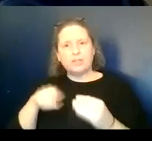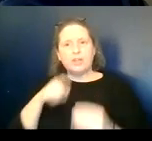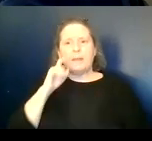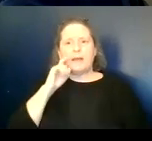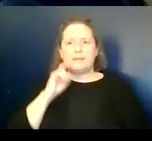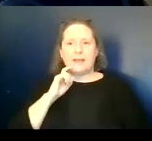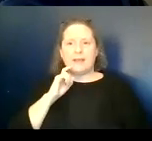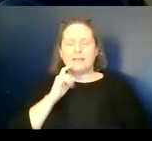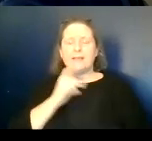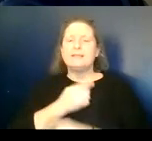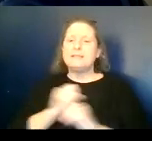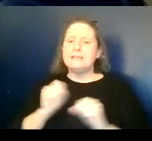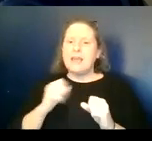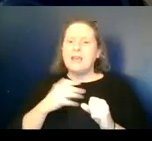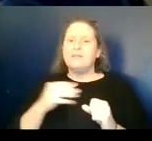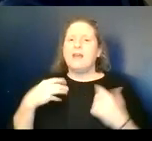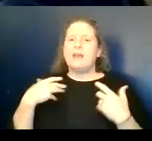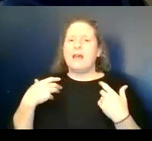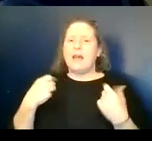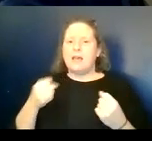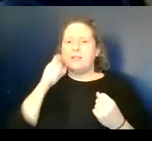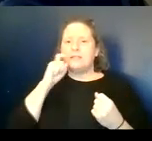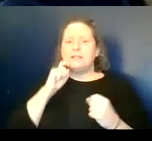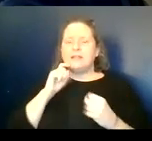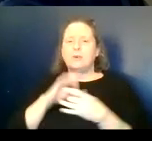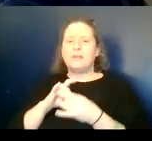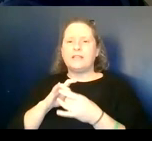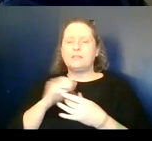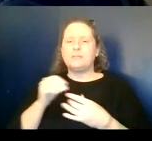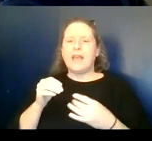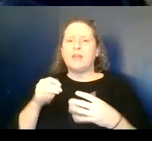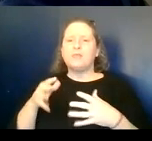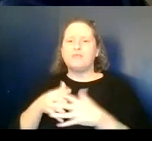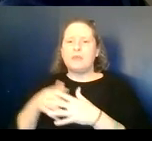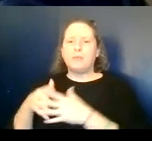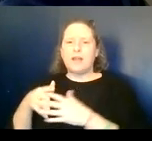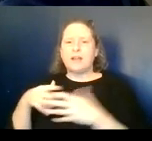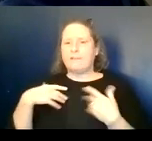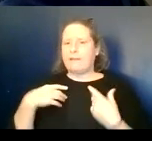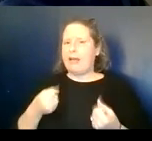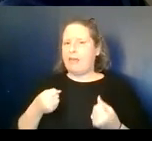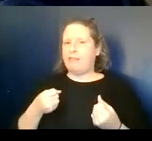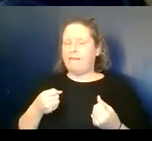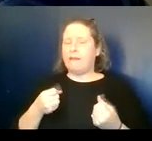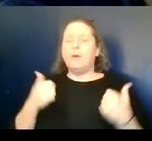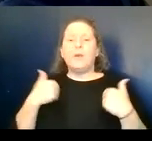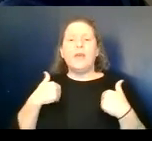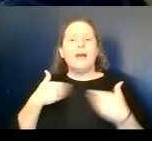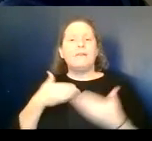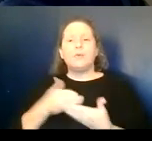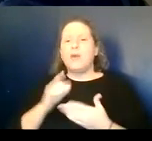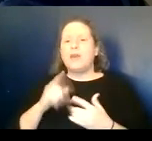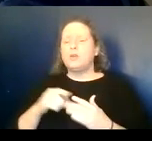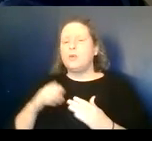and healthy sexual relationships, and reproductive health. We have the right to the highest